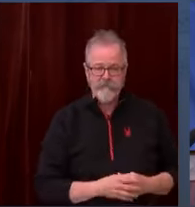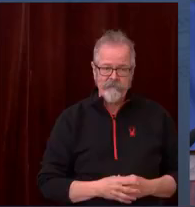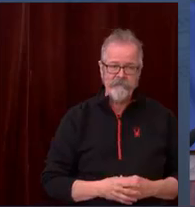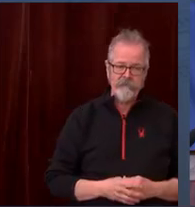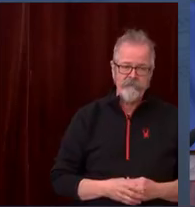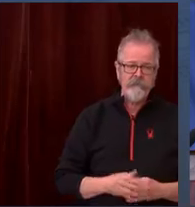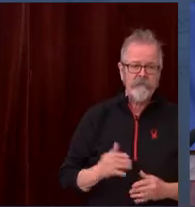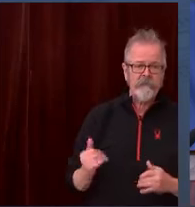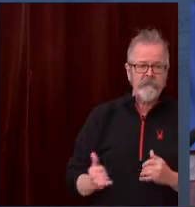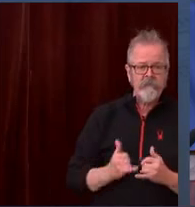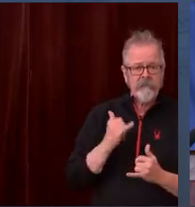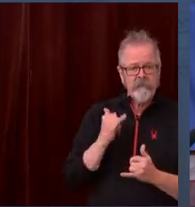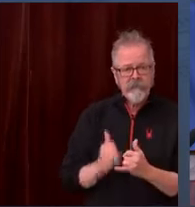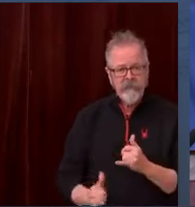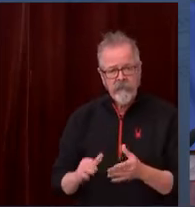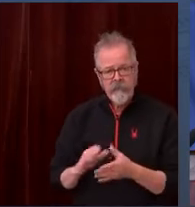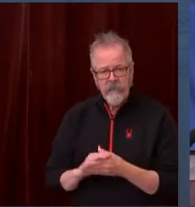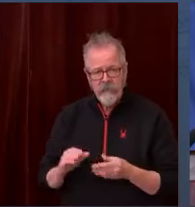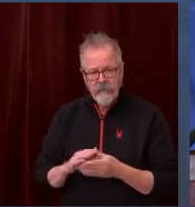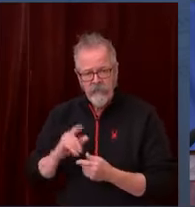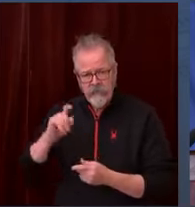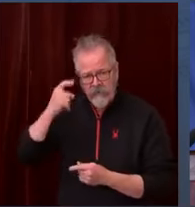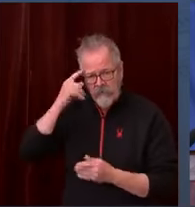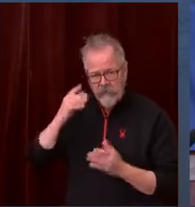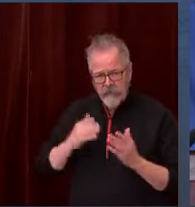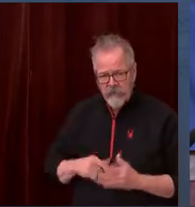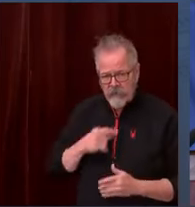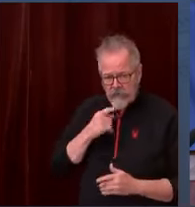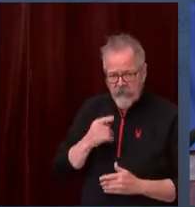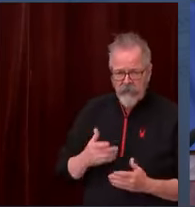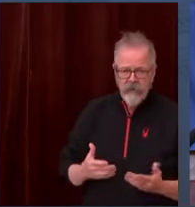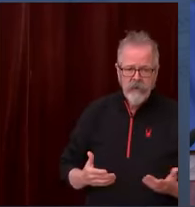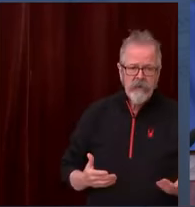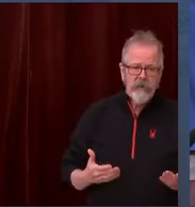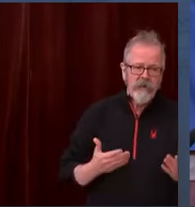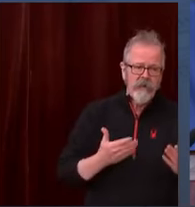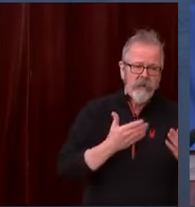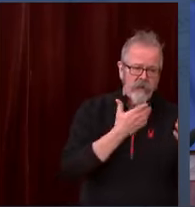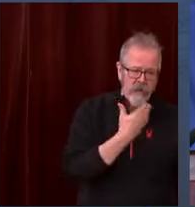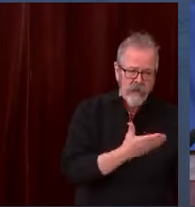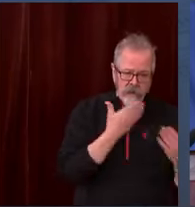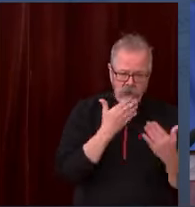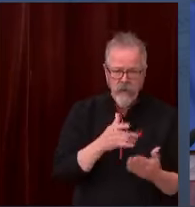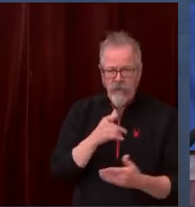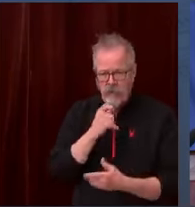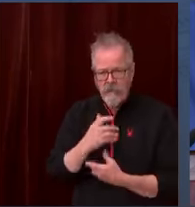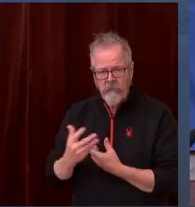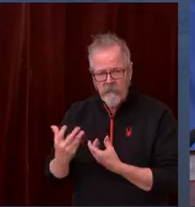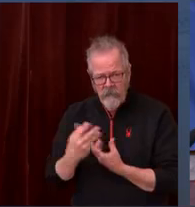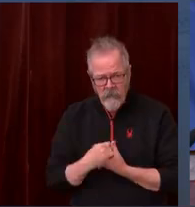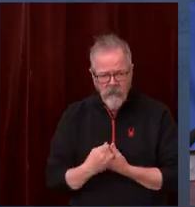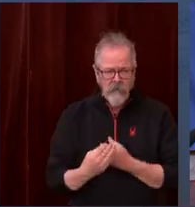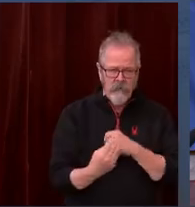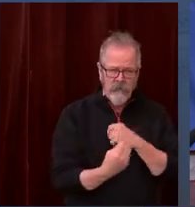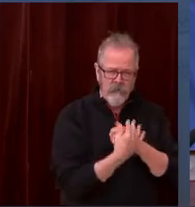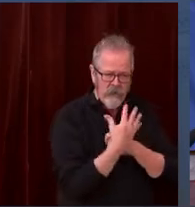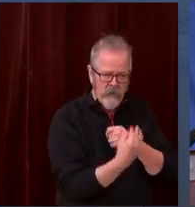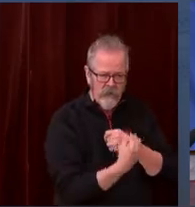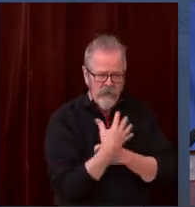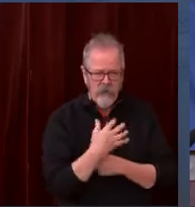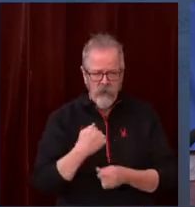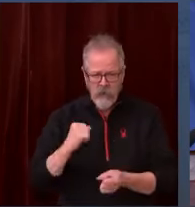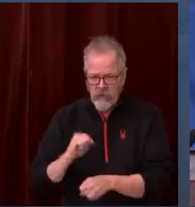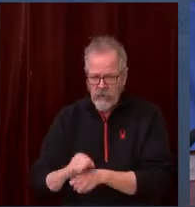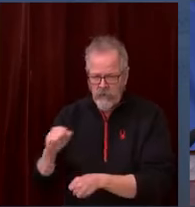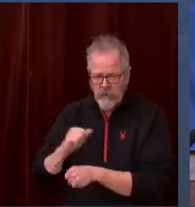No, I want to thank everybody who's been helping us on this. In design, I think